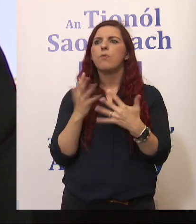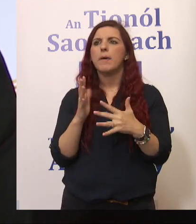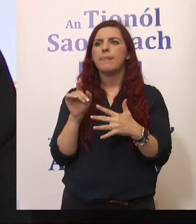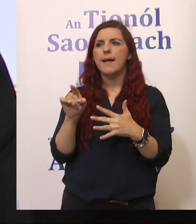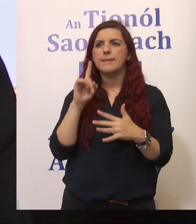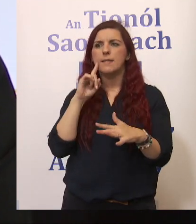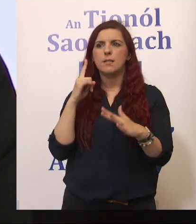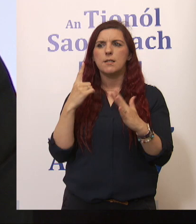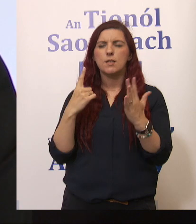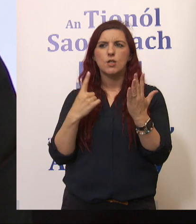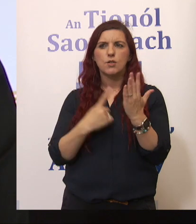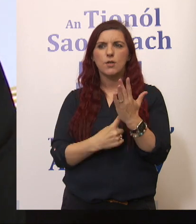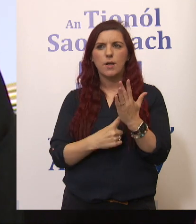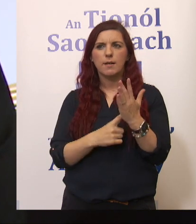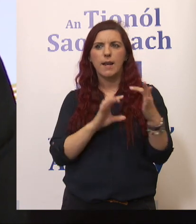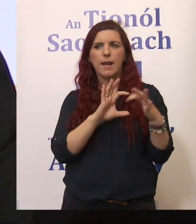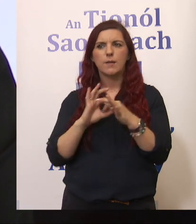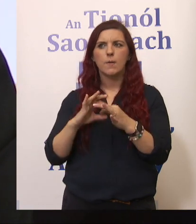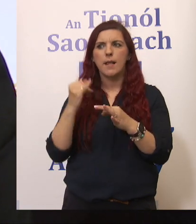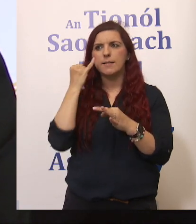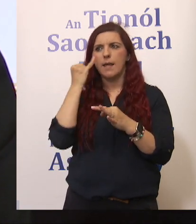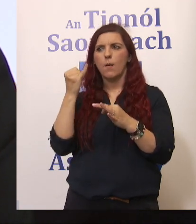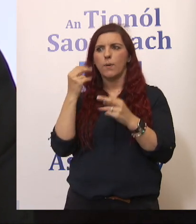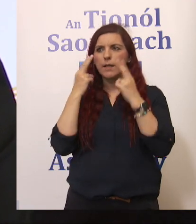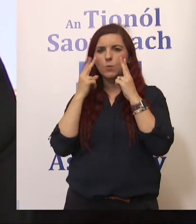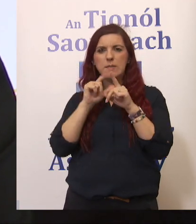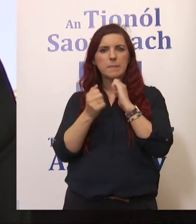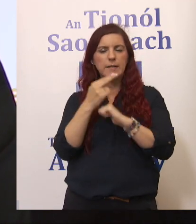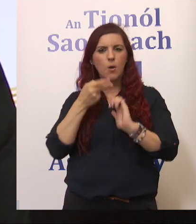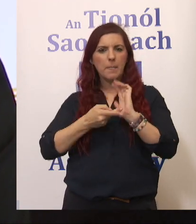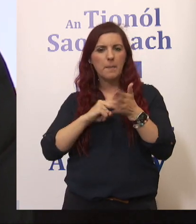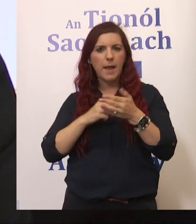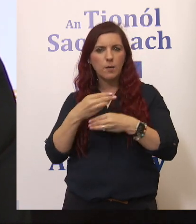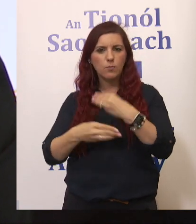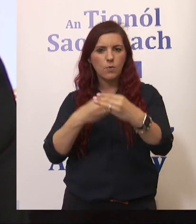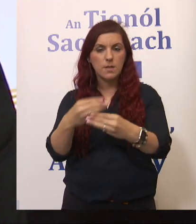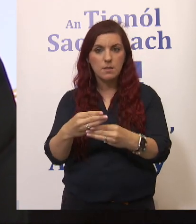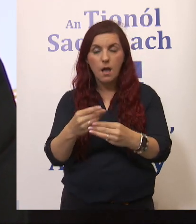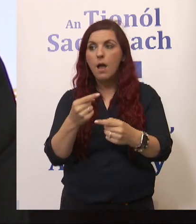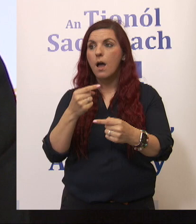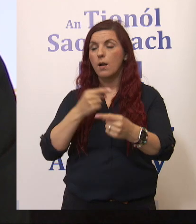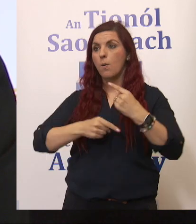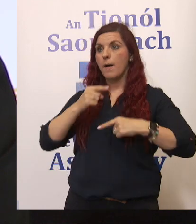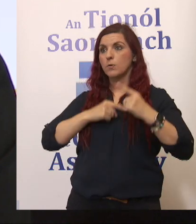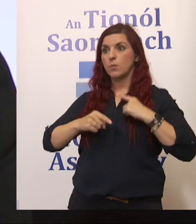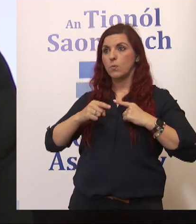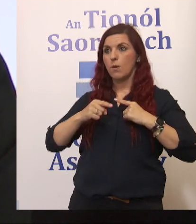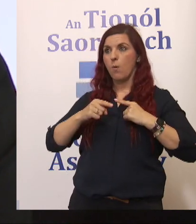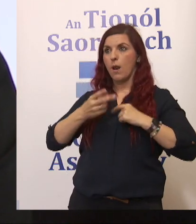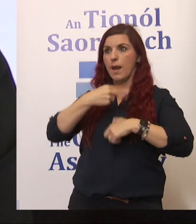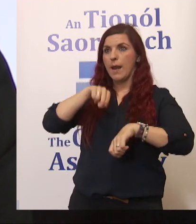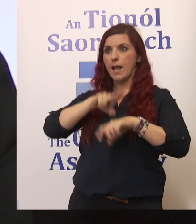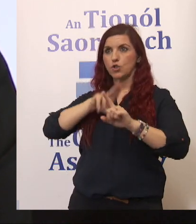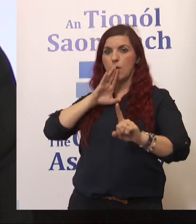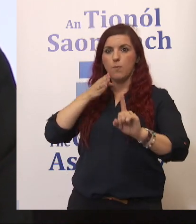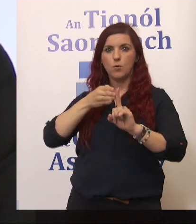based on the idea that we need to speed up the planning process. And going back to the arguments for a national approach, you know, a national approach means,